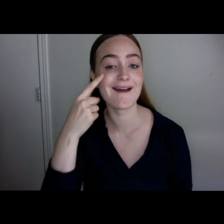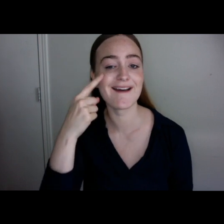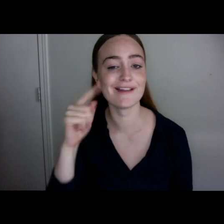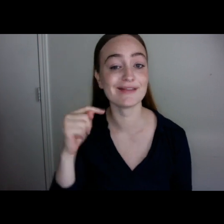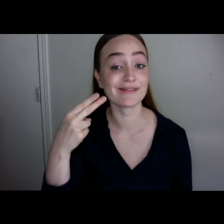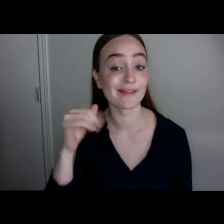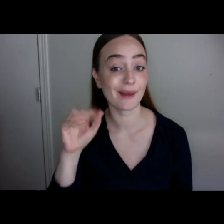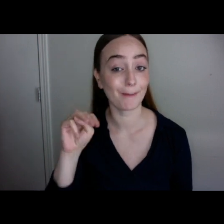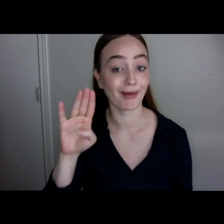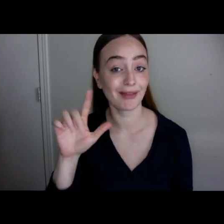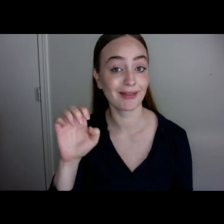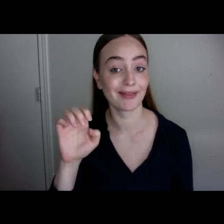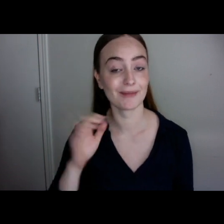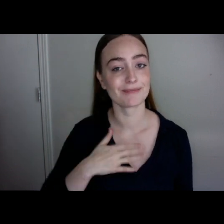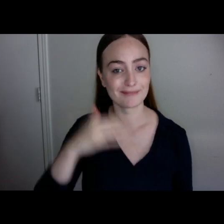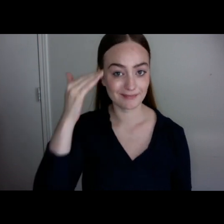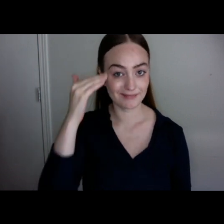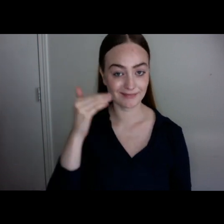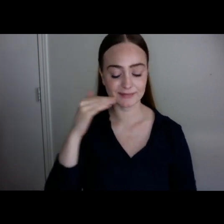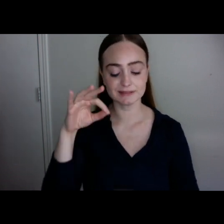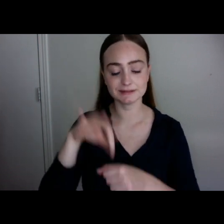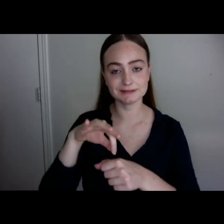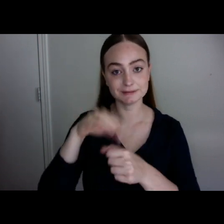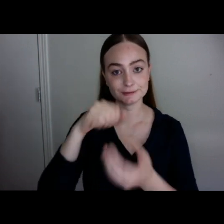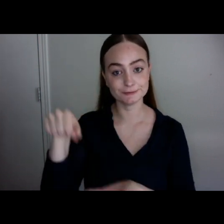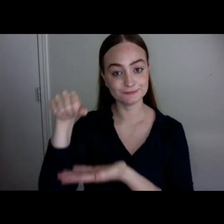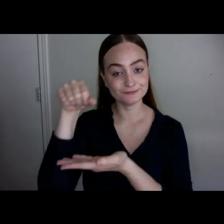A thimble for my eye, my head was a tea